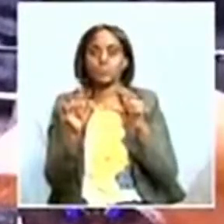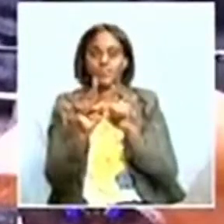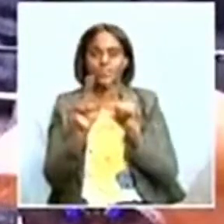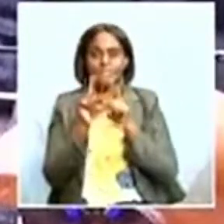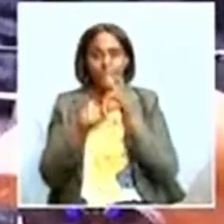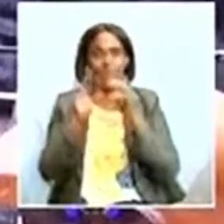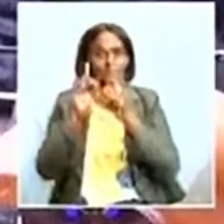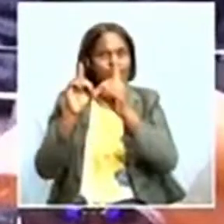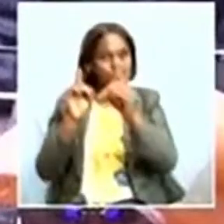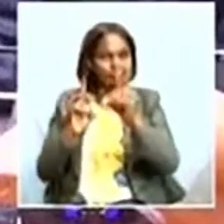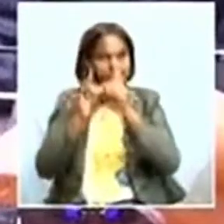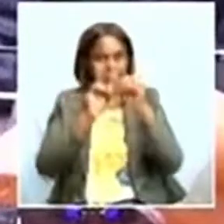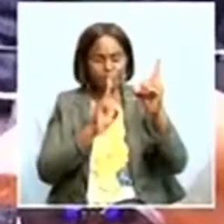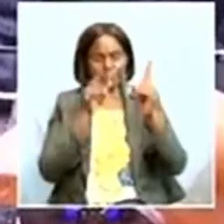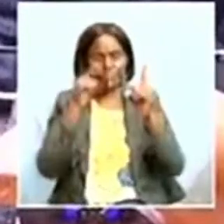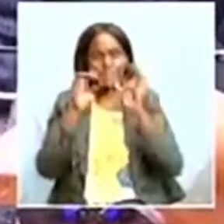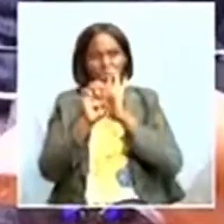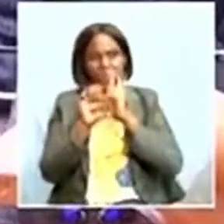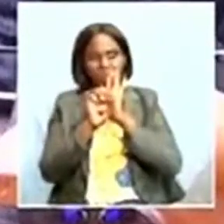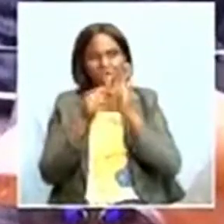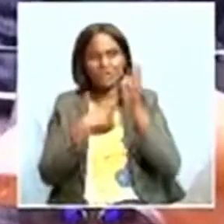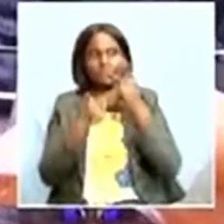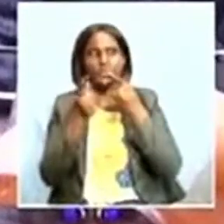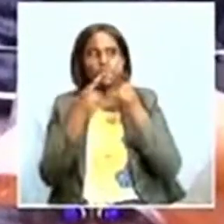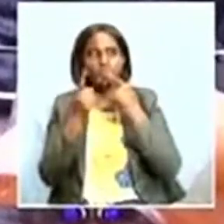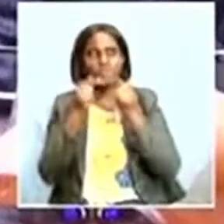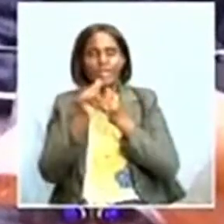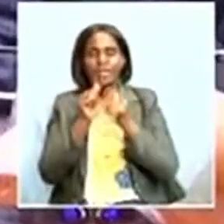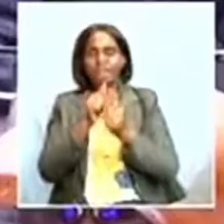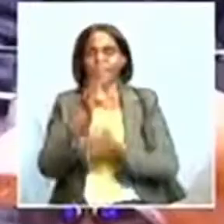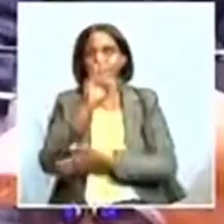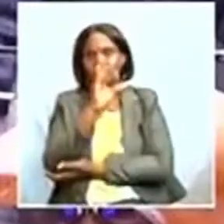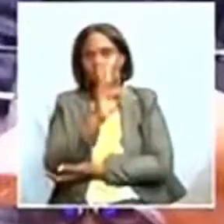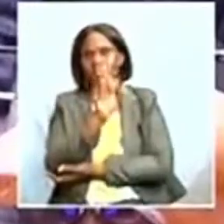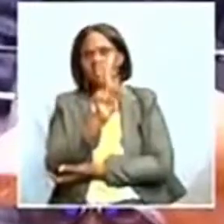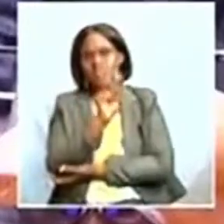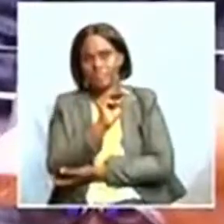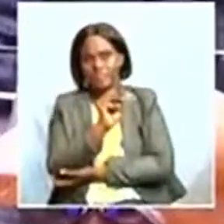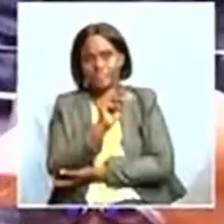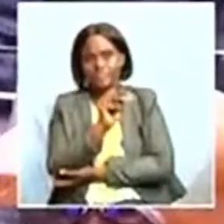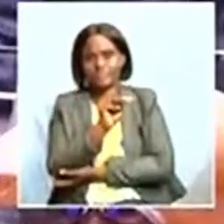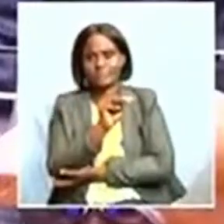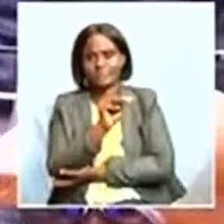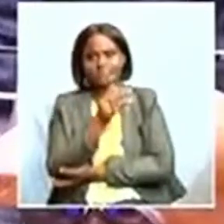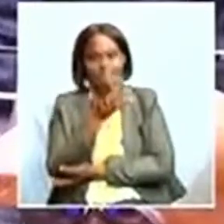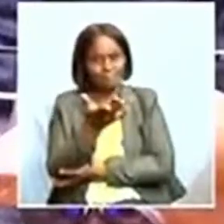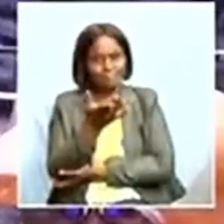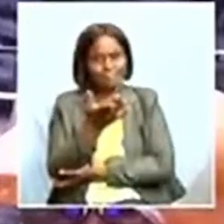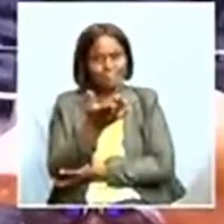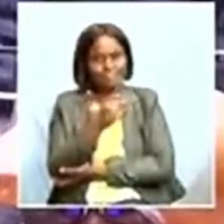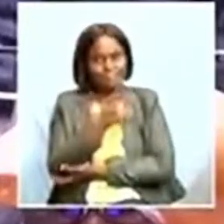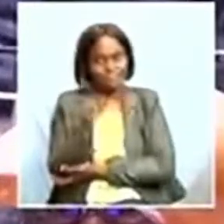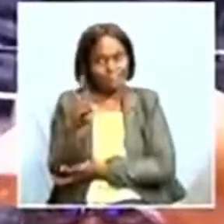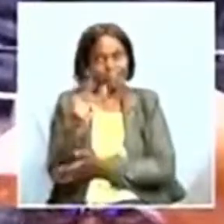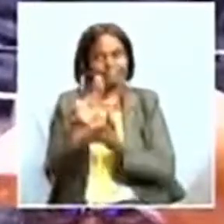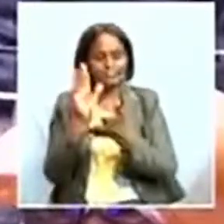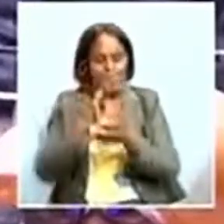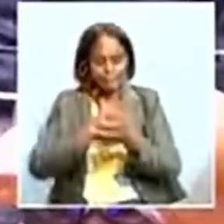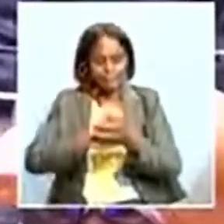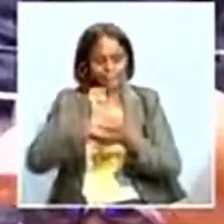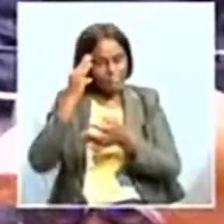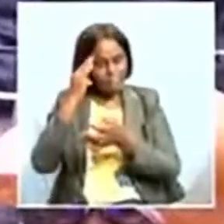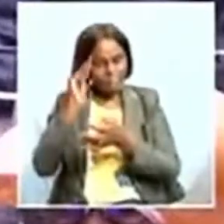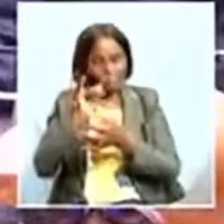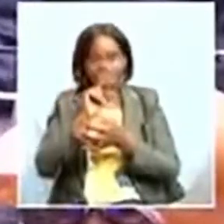the distances, for example, I was talking about 17 kilometers. Strictly speaking, that is too much. I know I walked